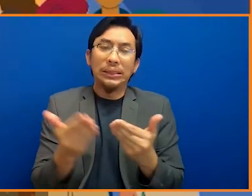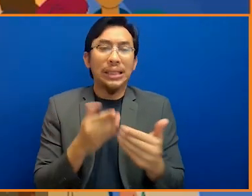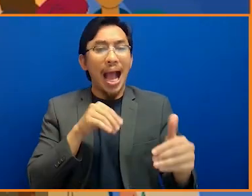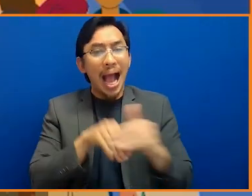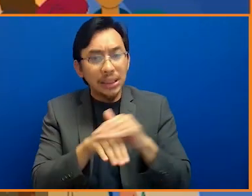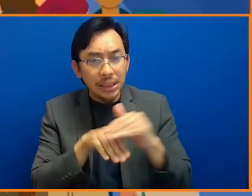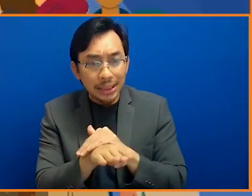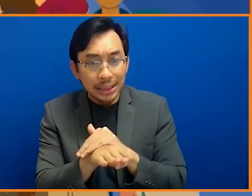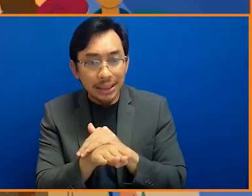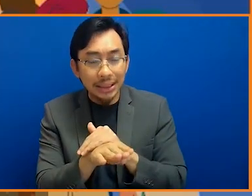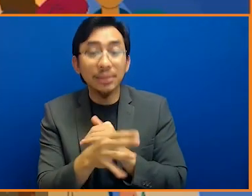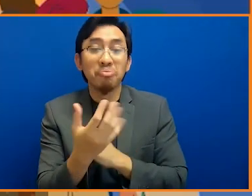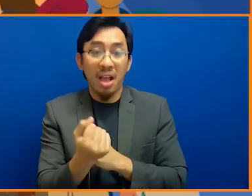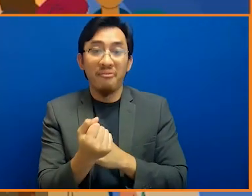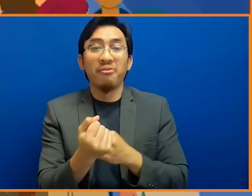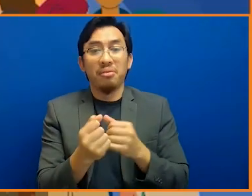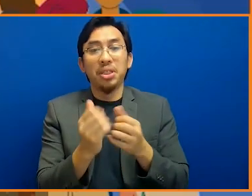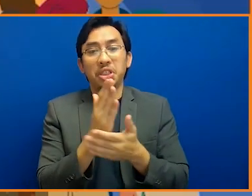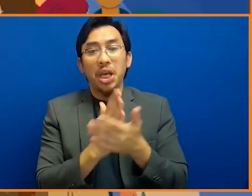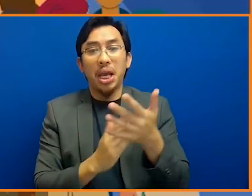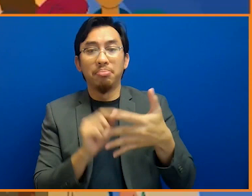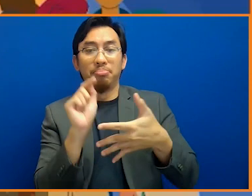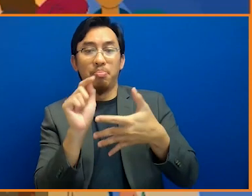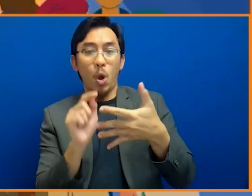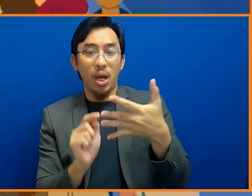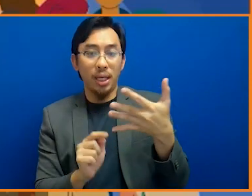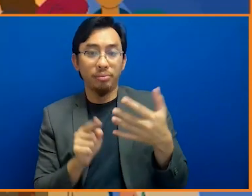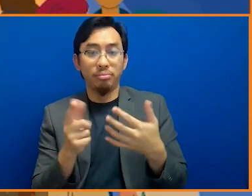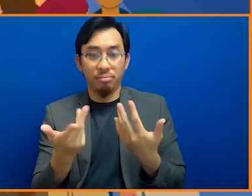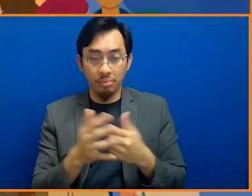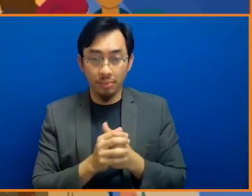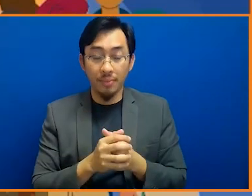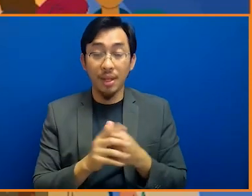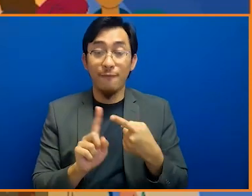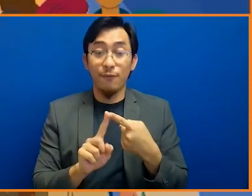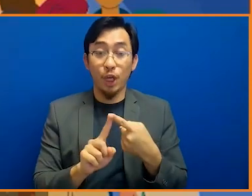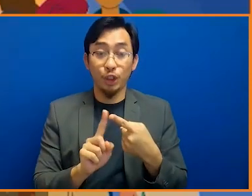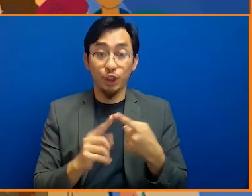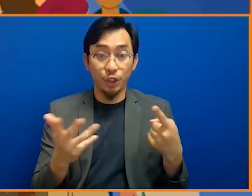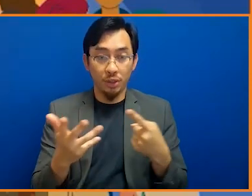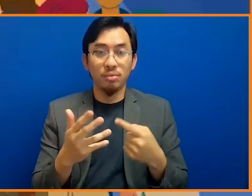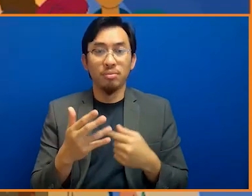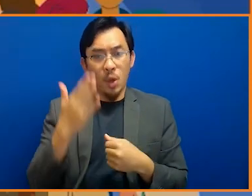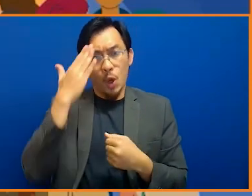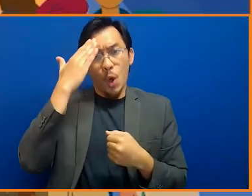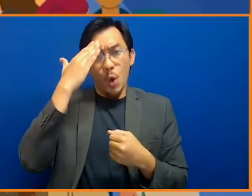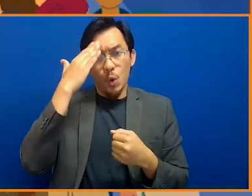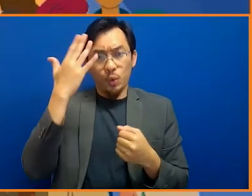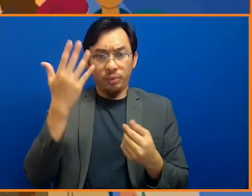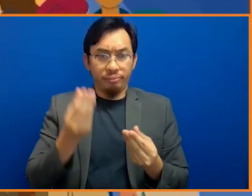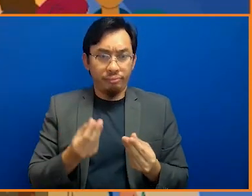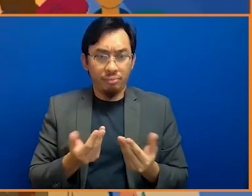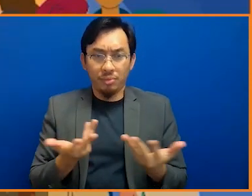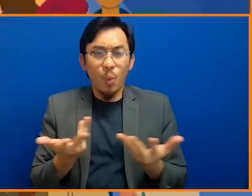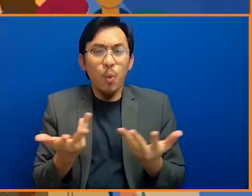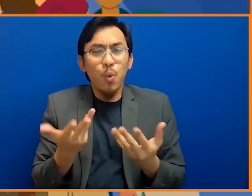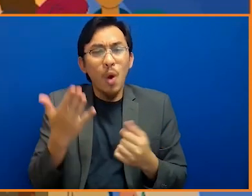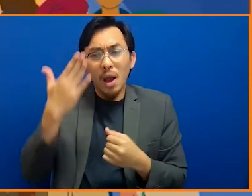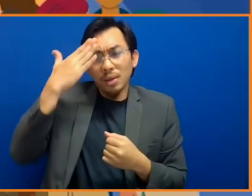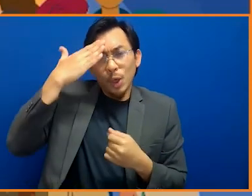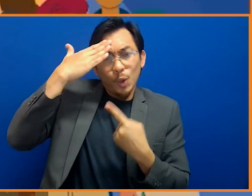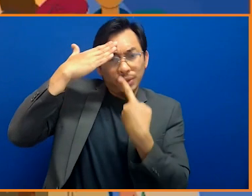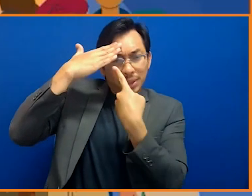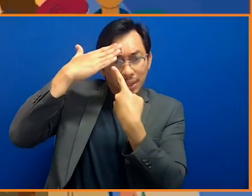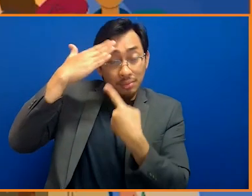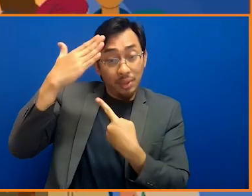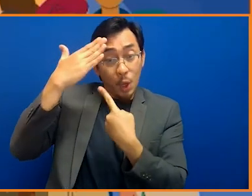accessed. But there are some points that we need to put more attention to. The first one is that more understanding needs to be provided. What